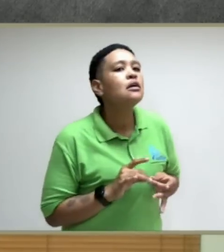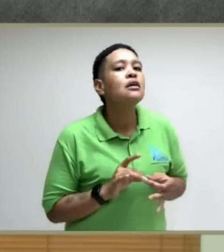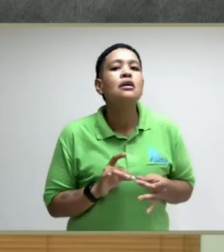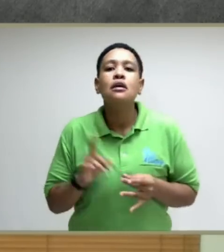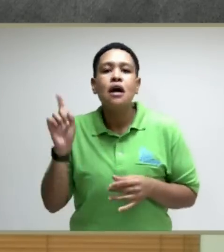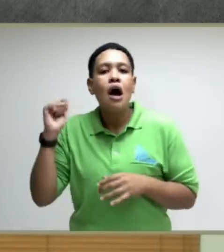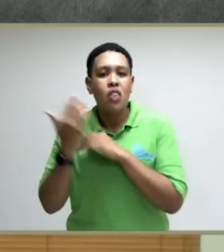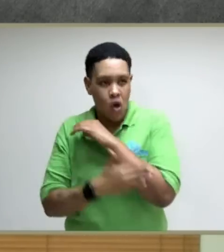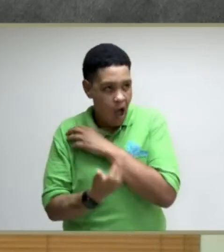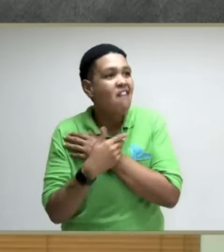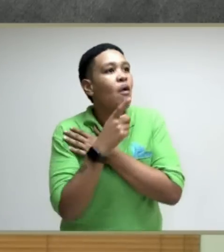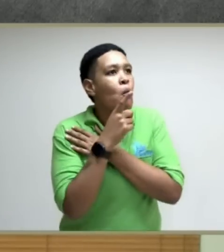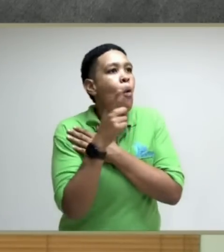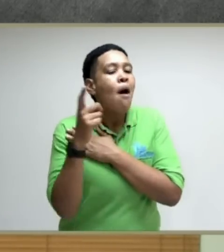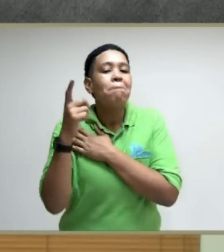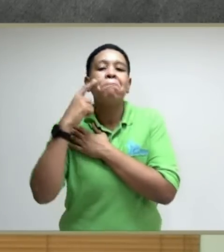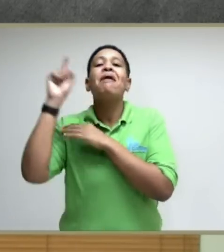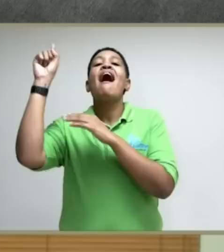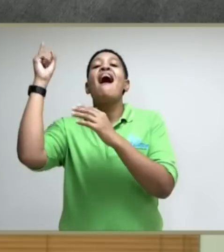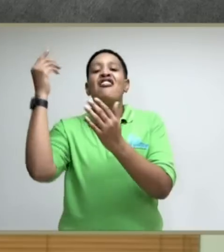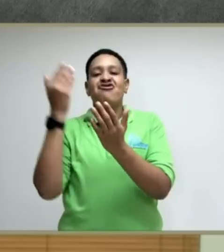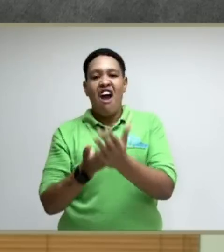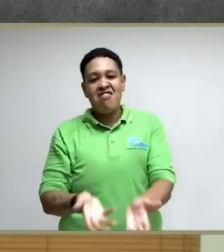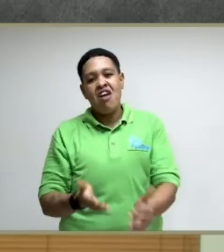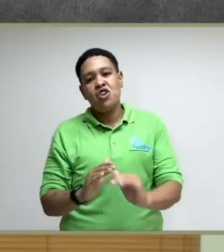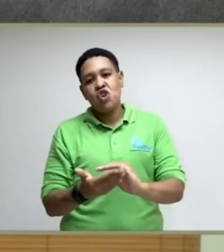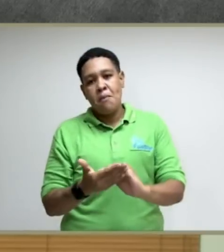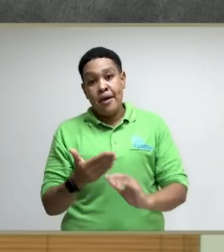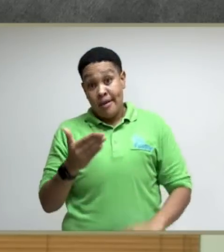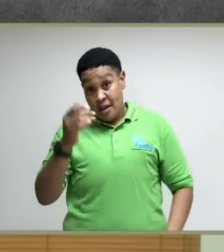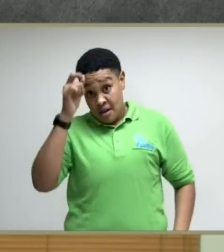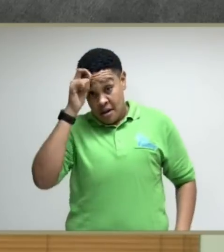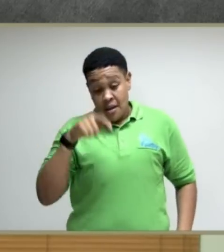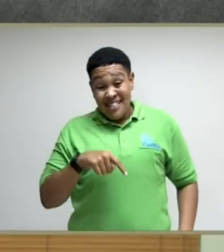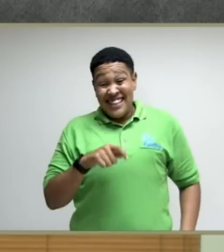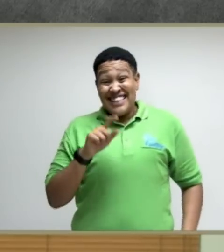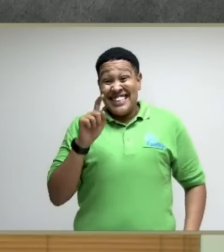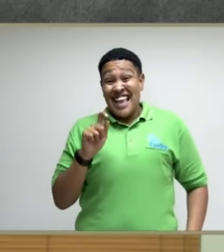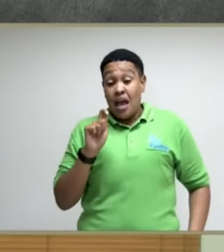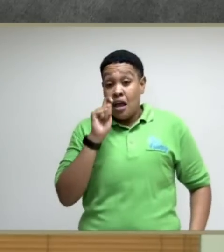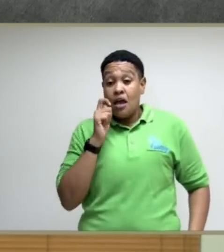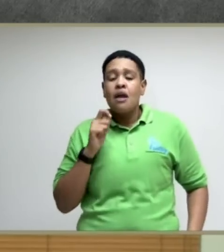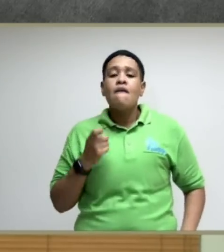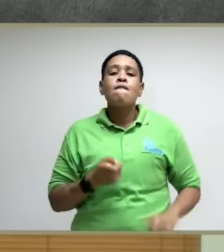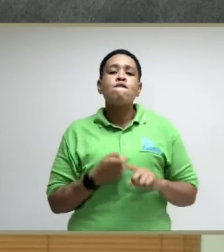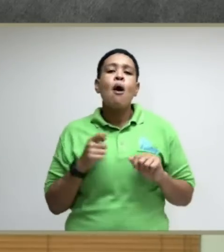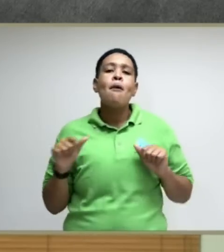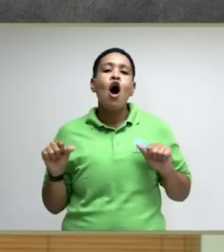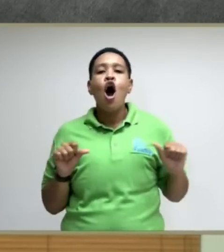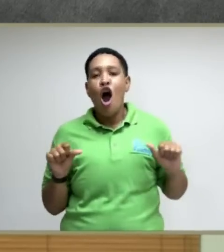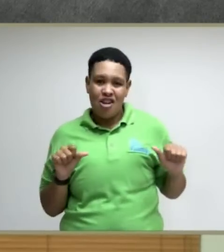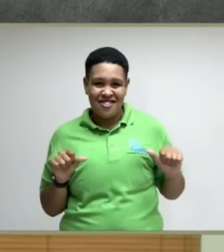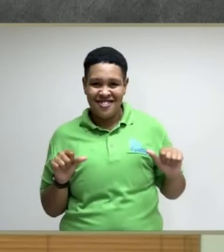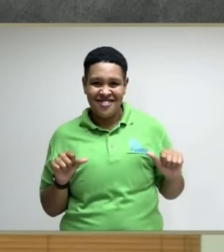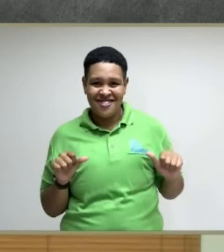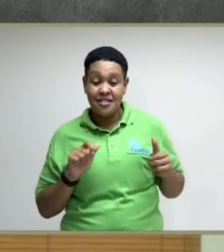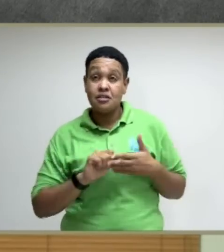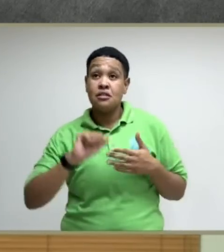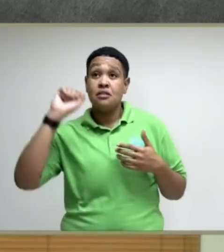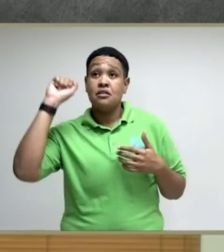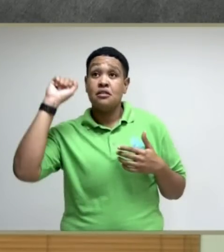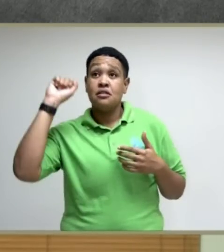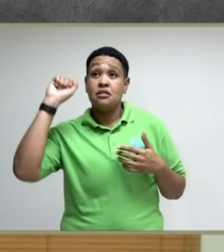These samples were samples that were taken from in August. They went off to the CDC